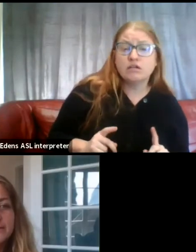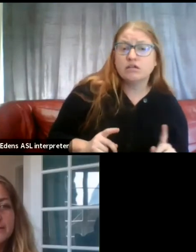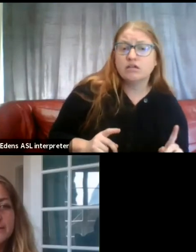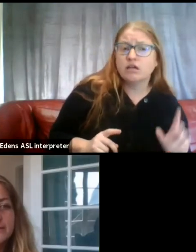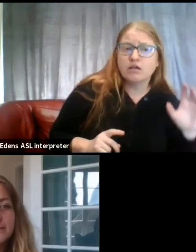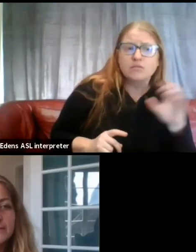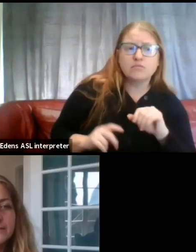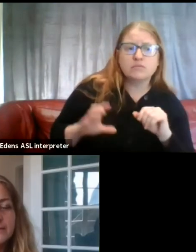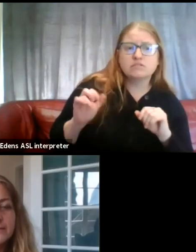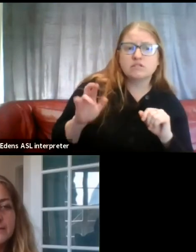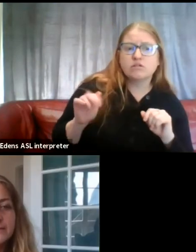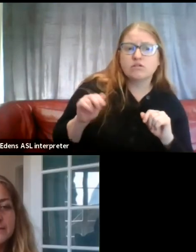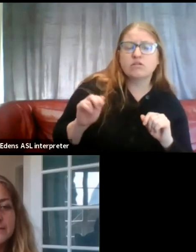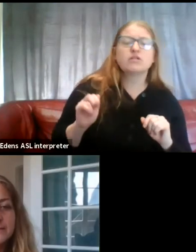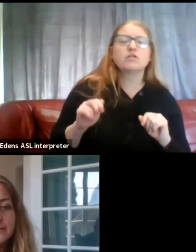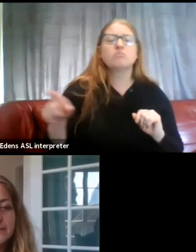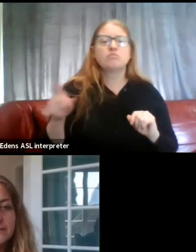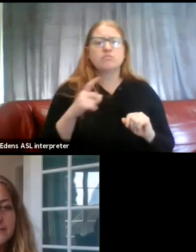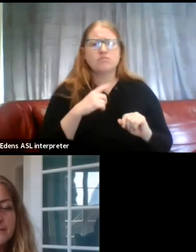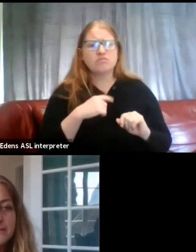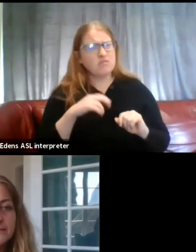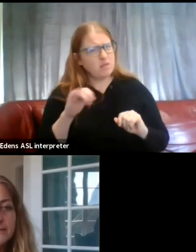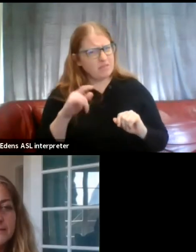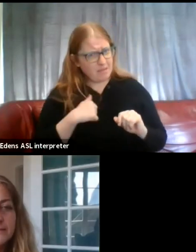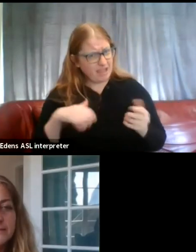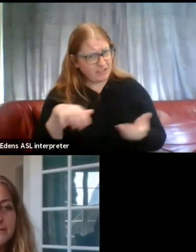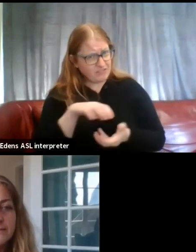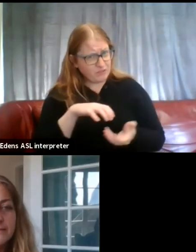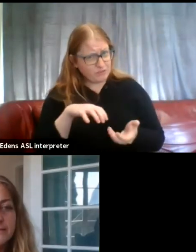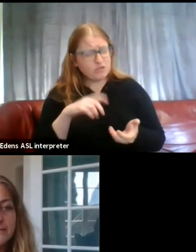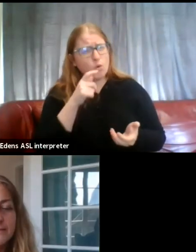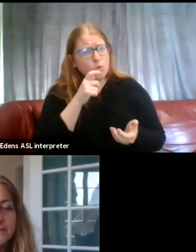I thought who play? Am I getting stuff confused here? Because